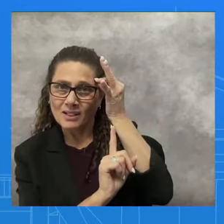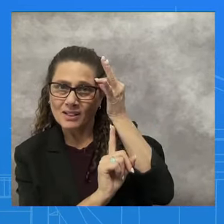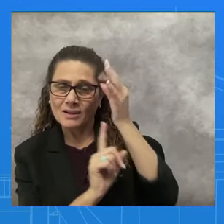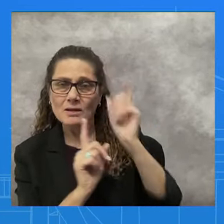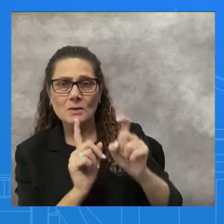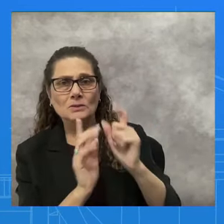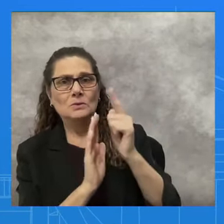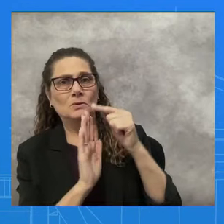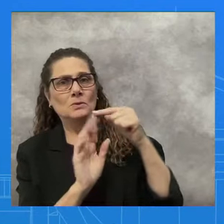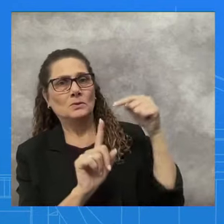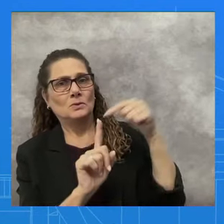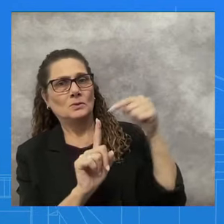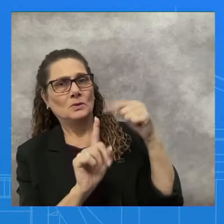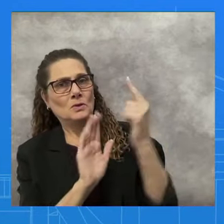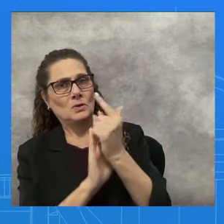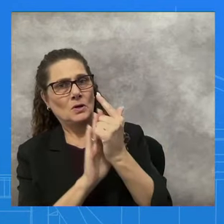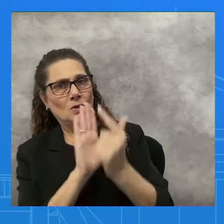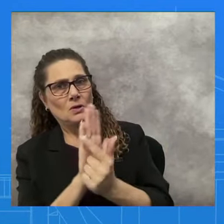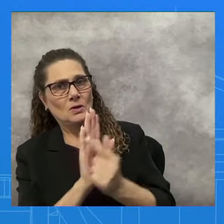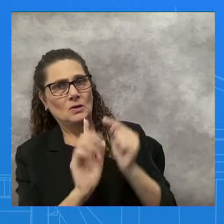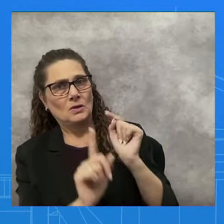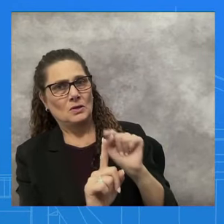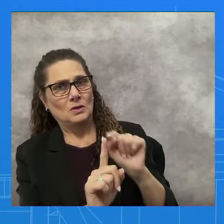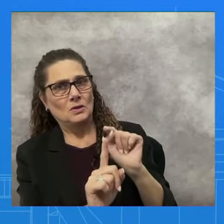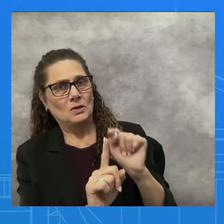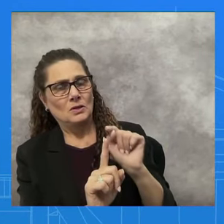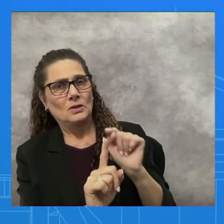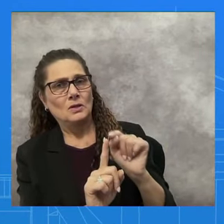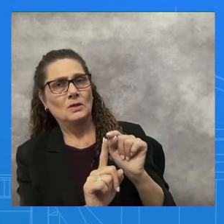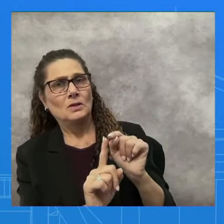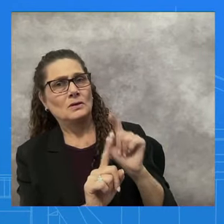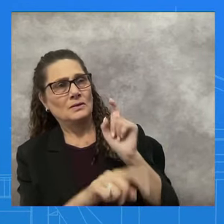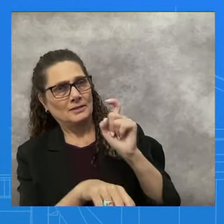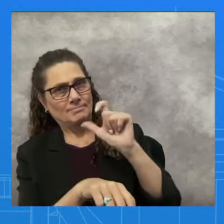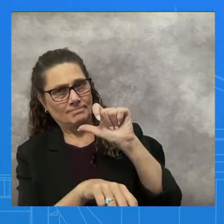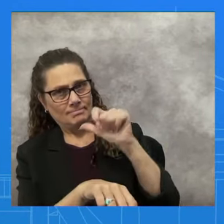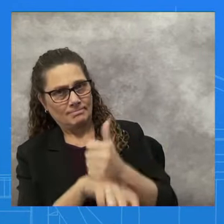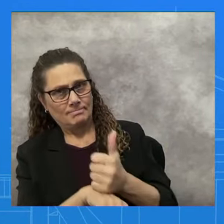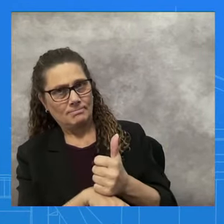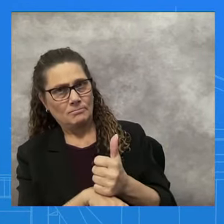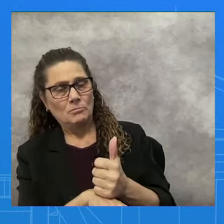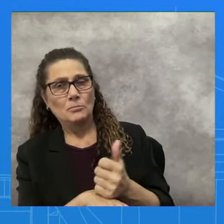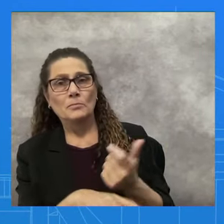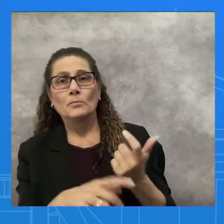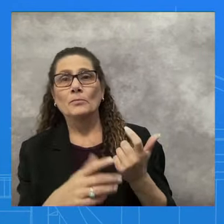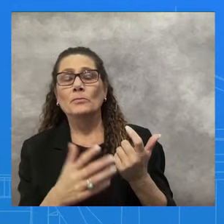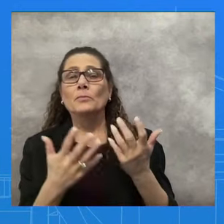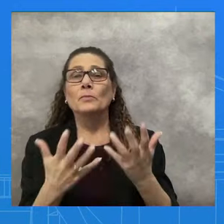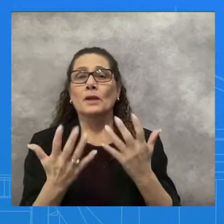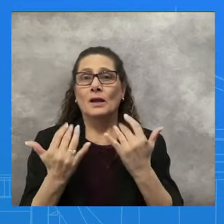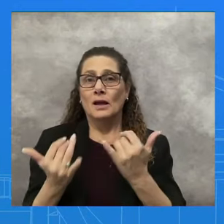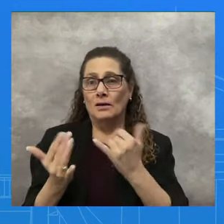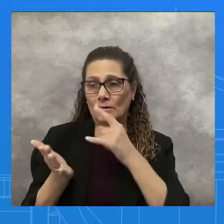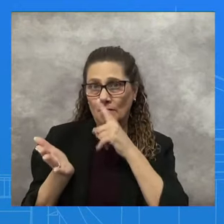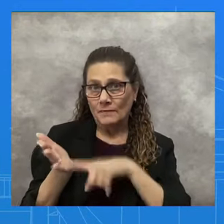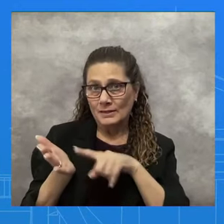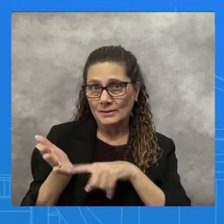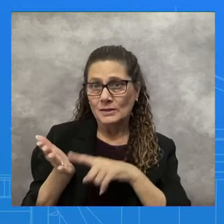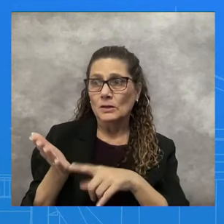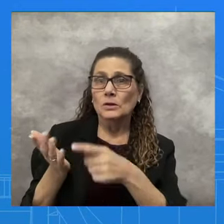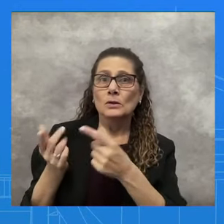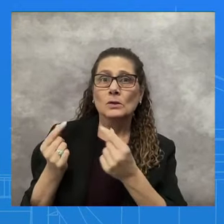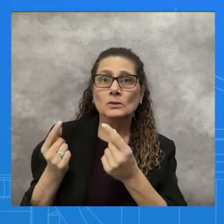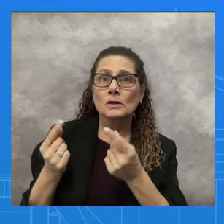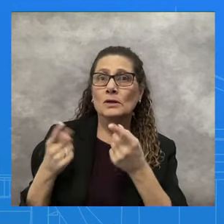to, I'm not going to get ahead of what the investigation is on the ground, what they're looking into, but it's a problem. It is devastating. It